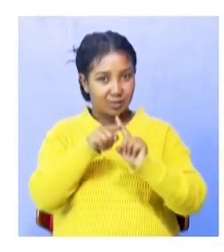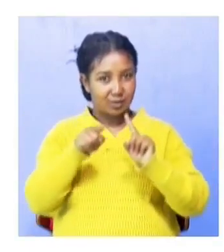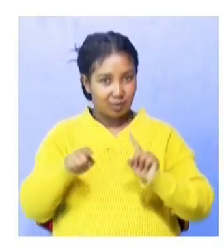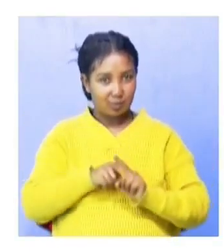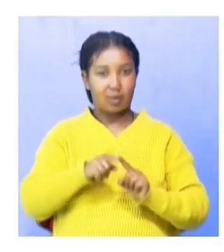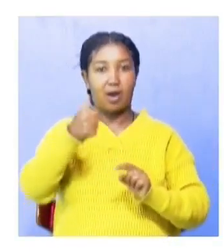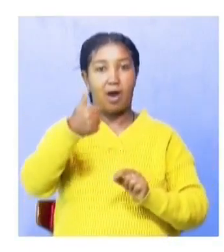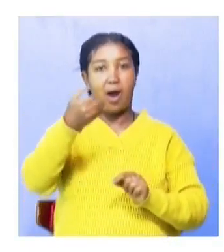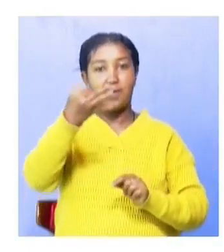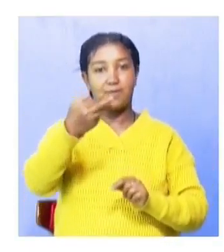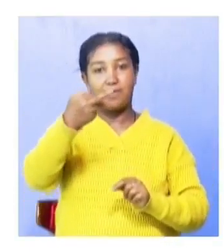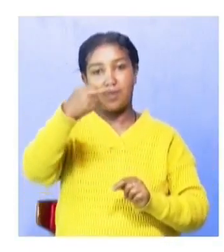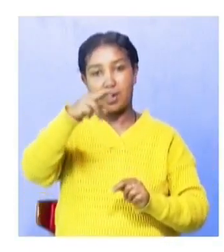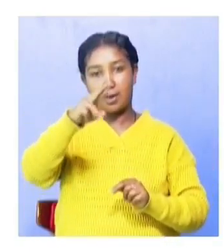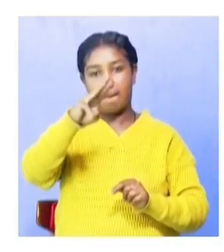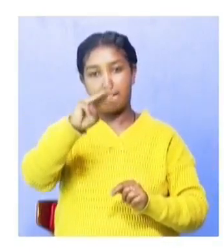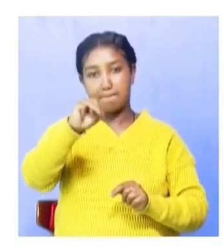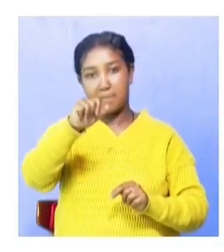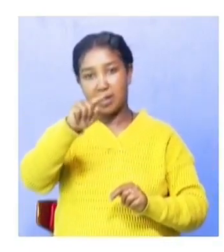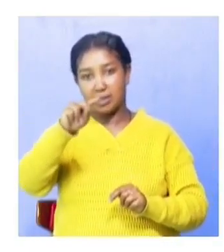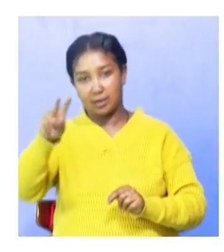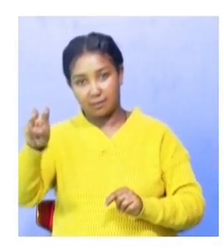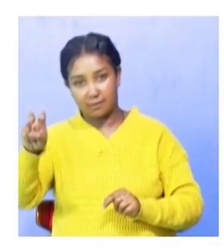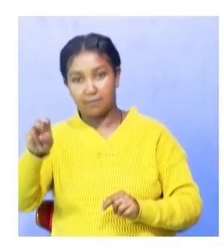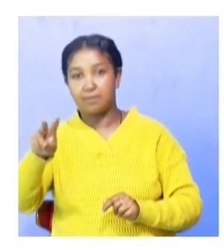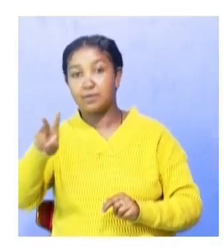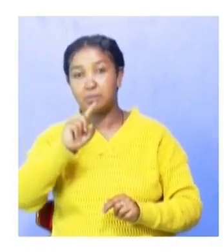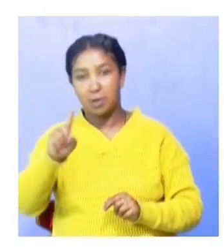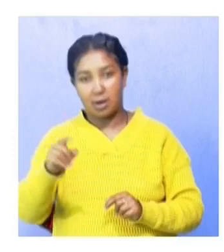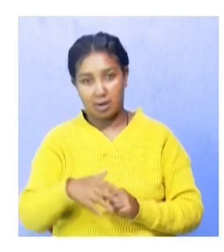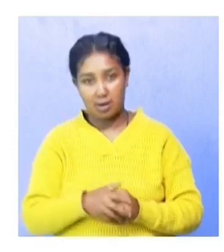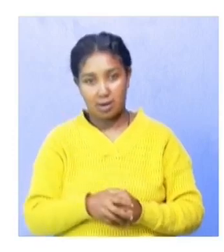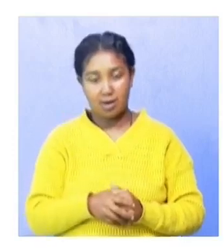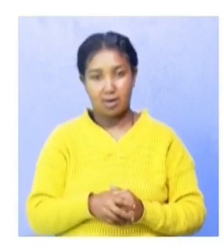affirmative or positive sentence.